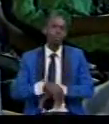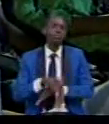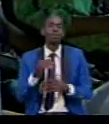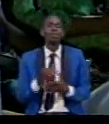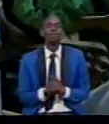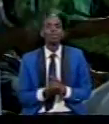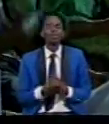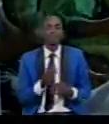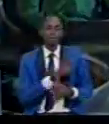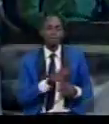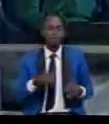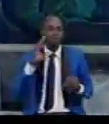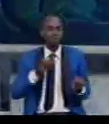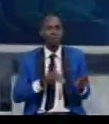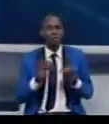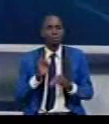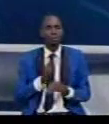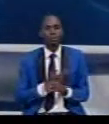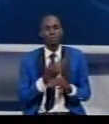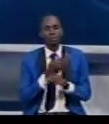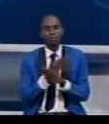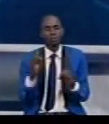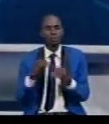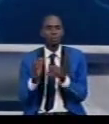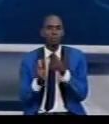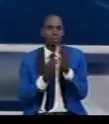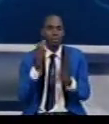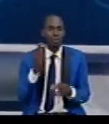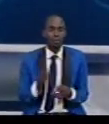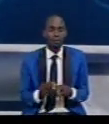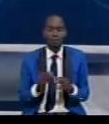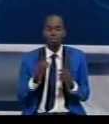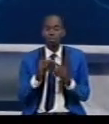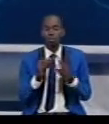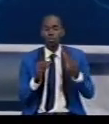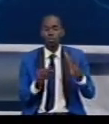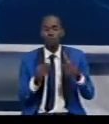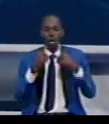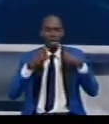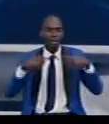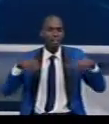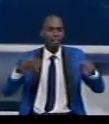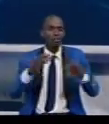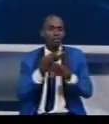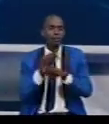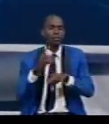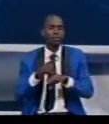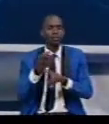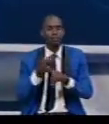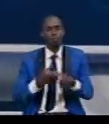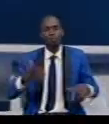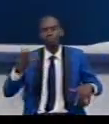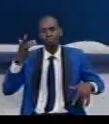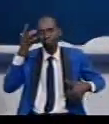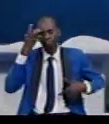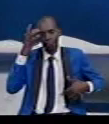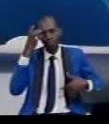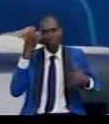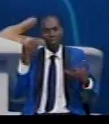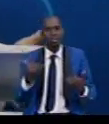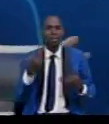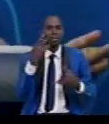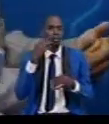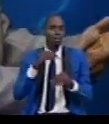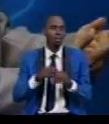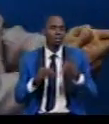free. Announced freedom from sickness and disease. We're looking at Mark chapter 5.